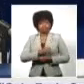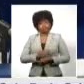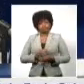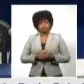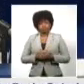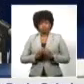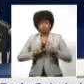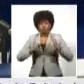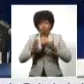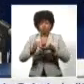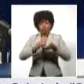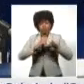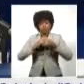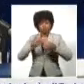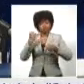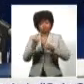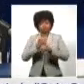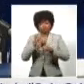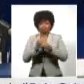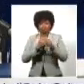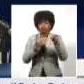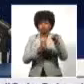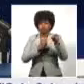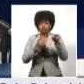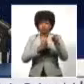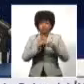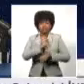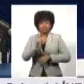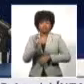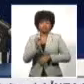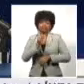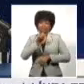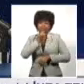death of three people yesterday.